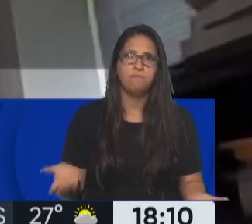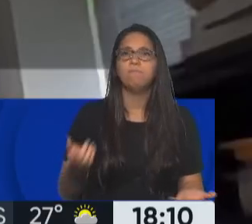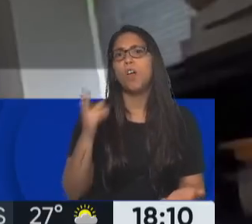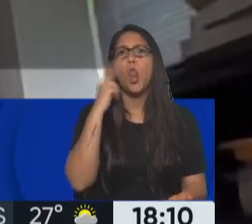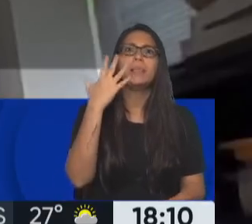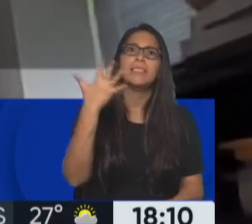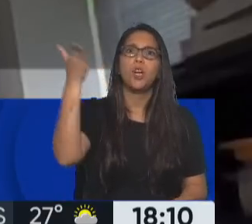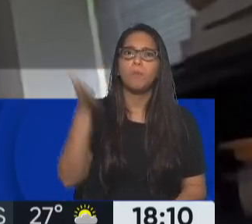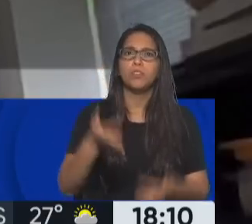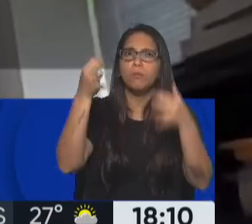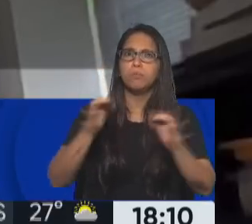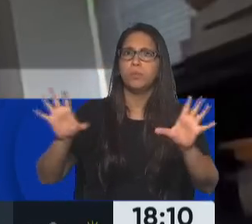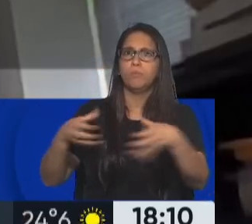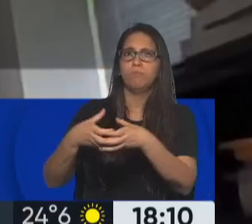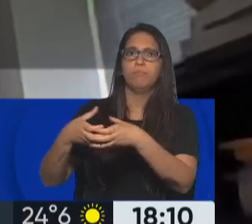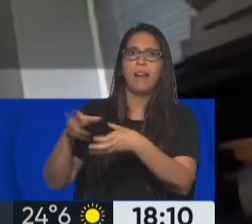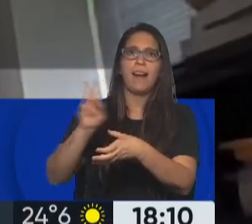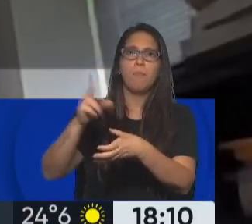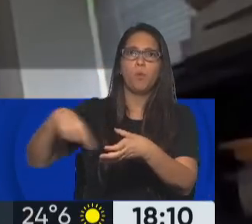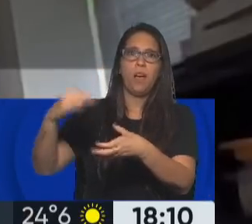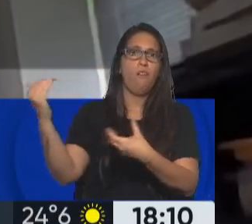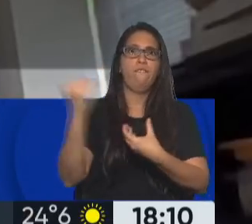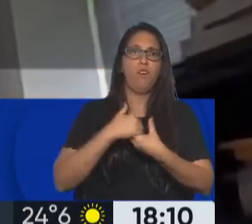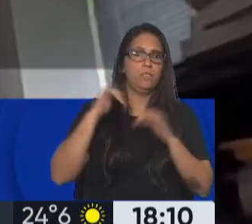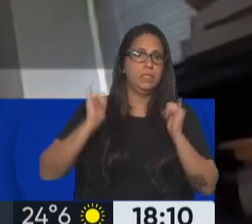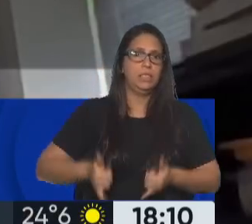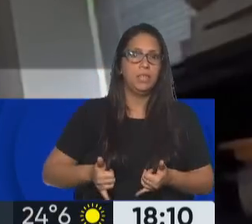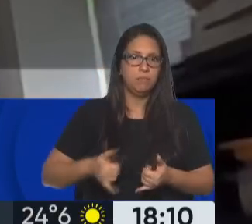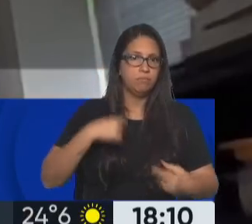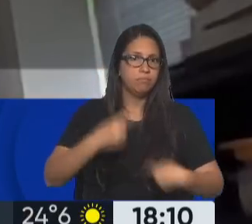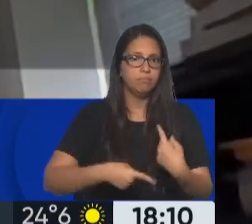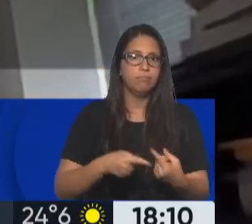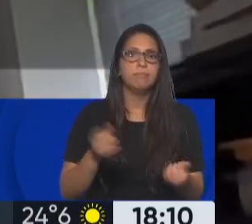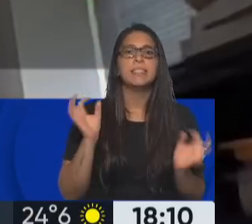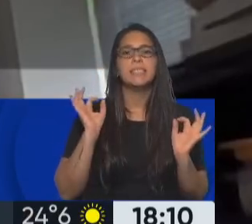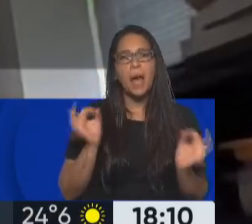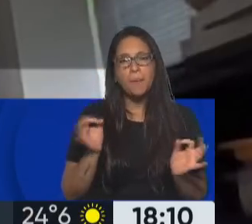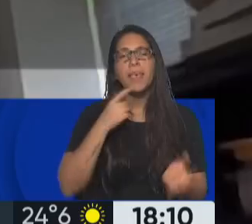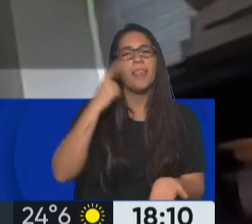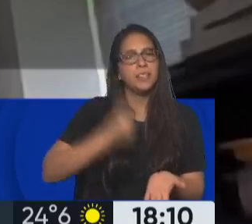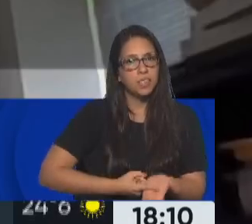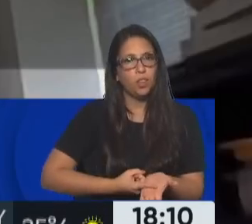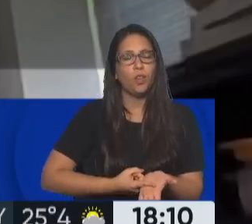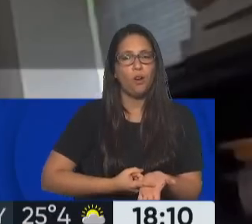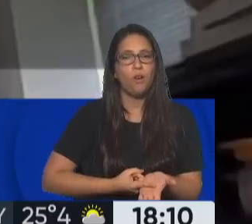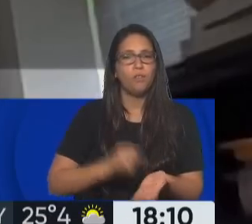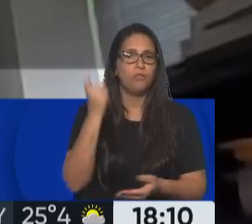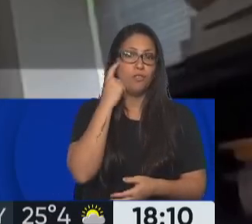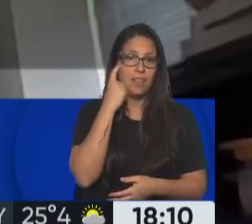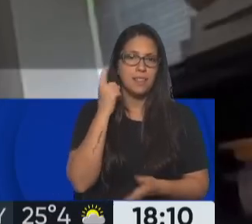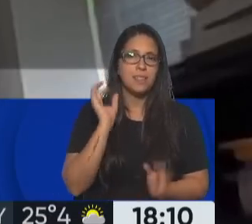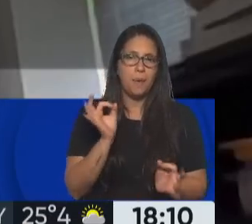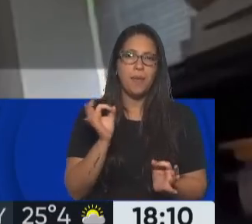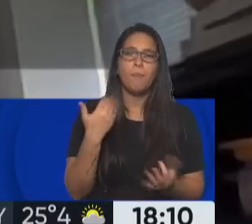about 95% of the Republican vote. He also decided that he